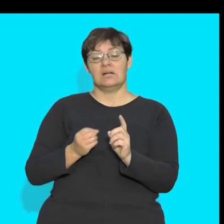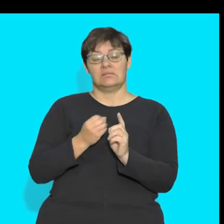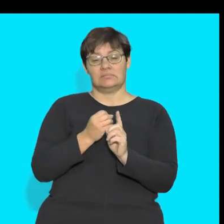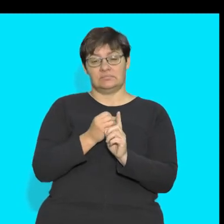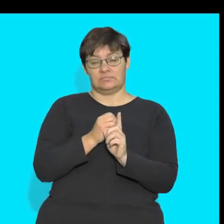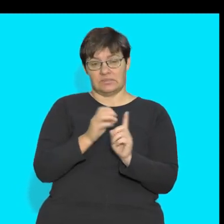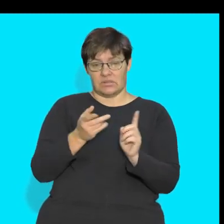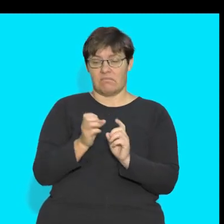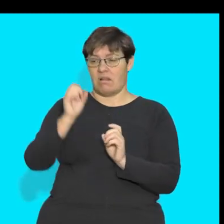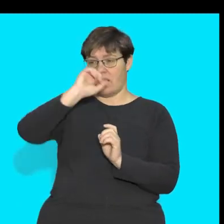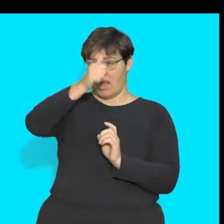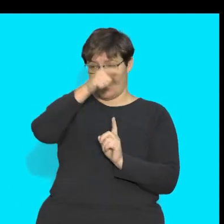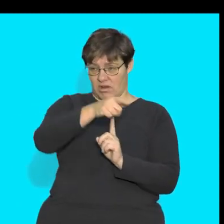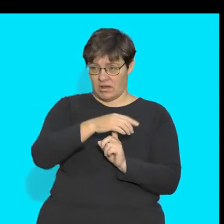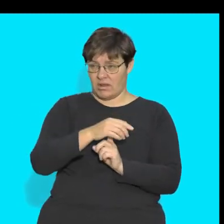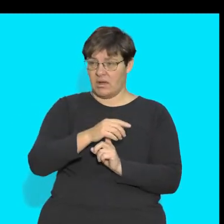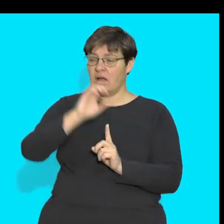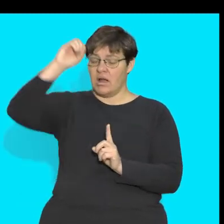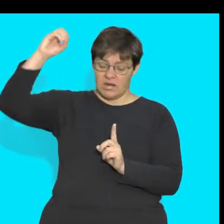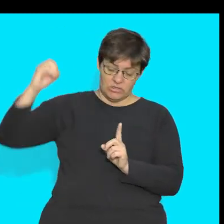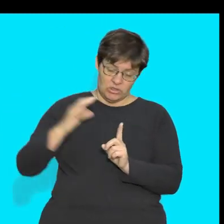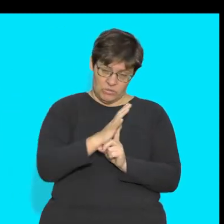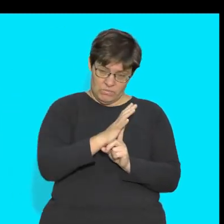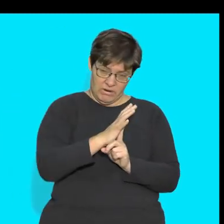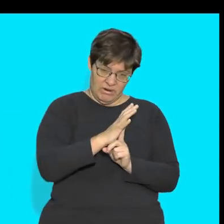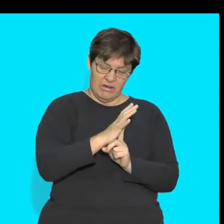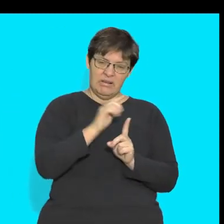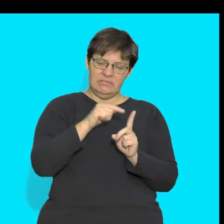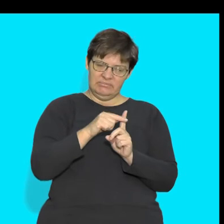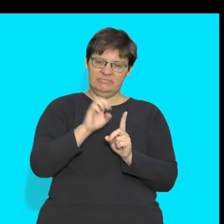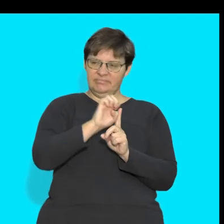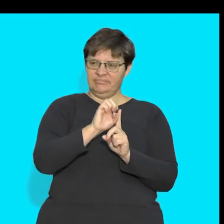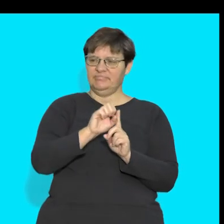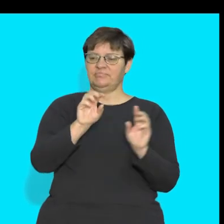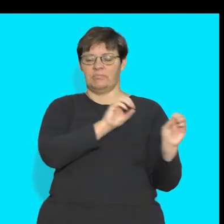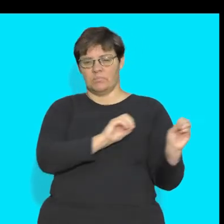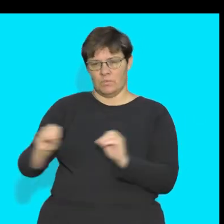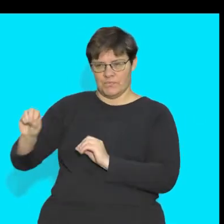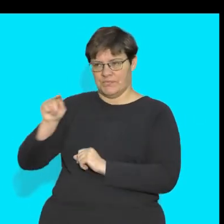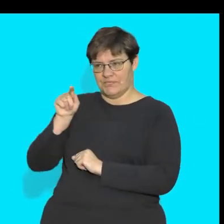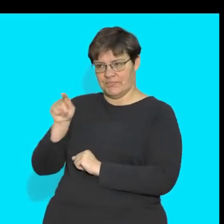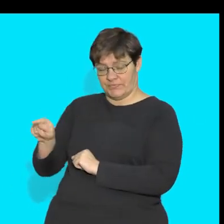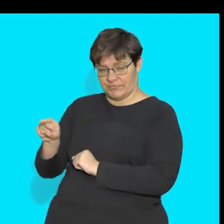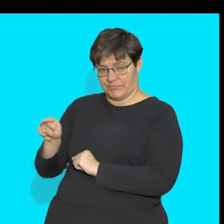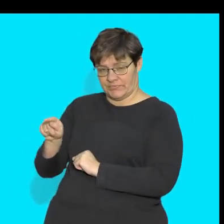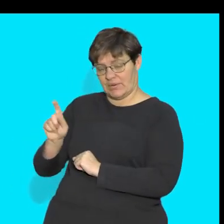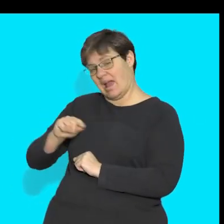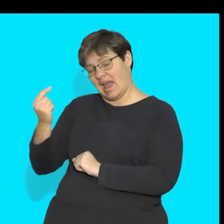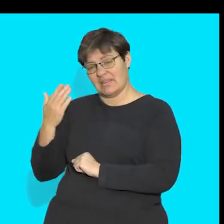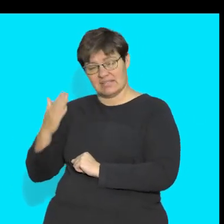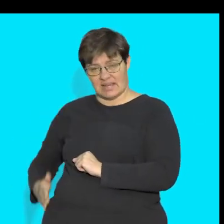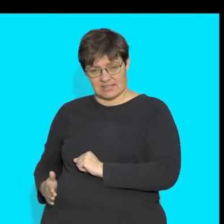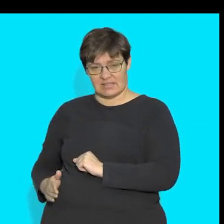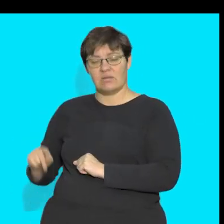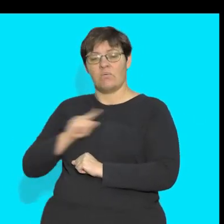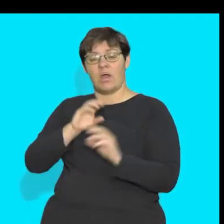the discharge tube, okay, that we put the light on. The light hits the tube, the electrons then move